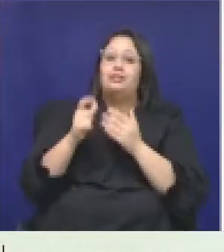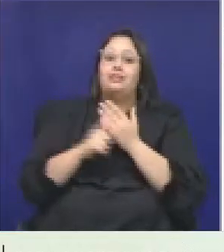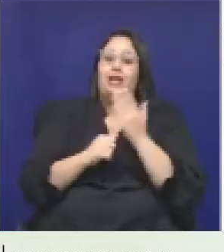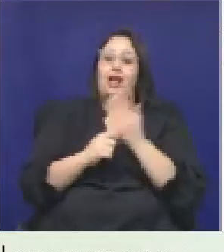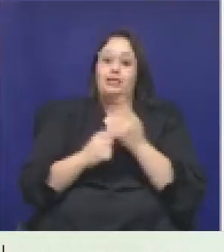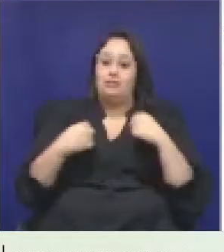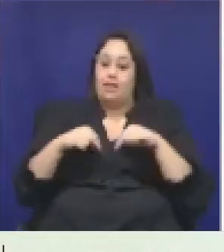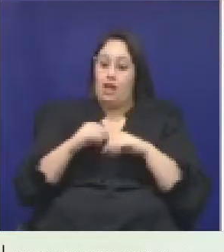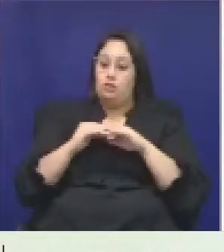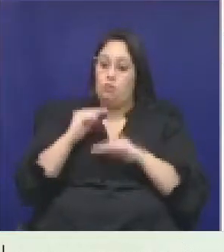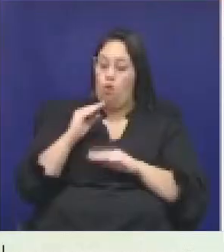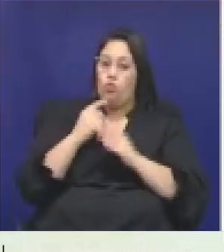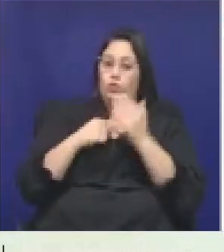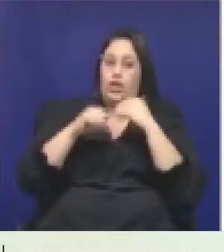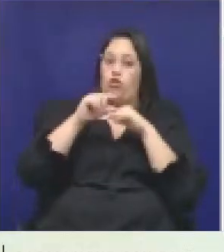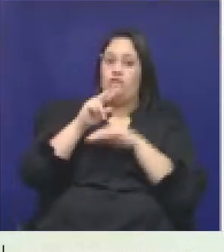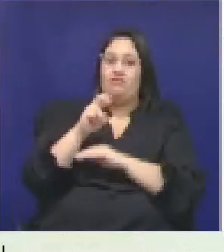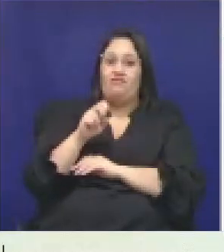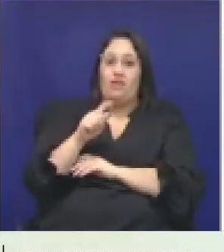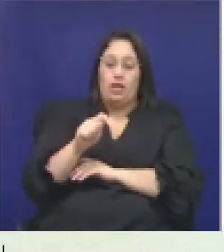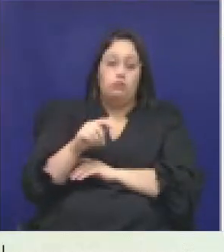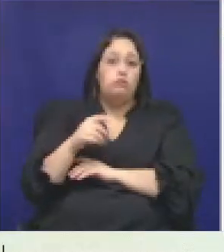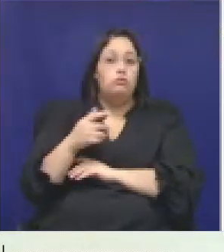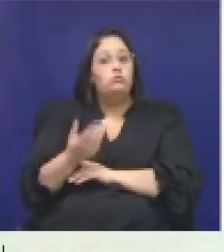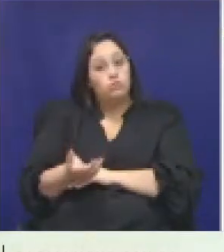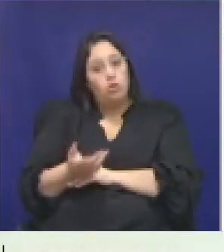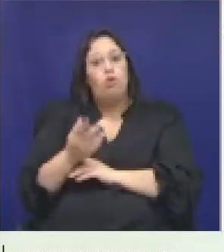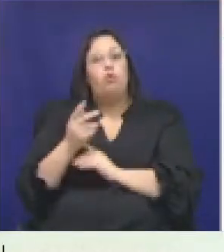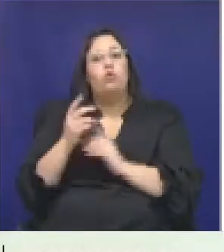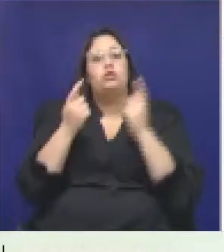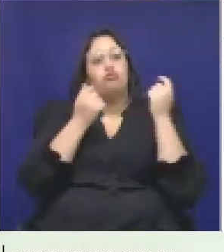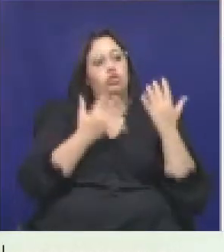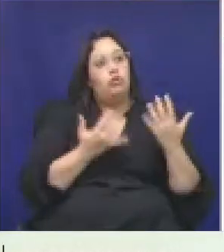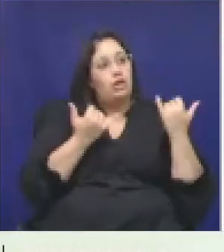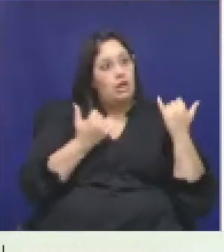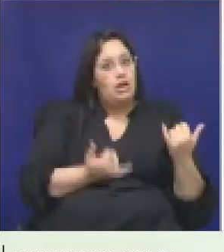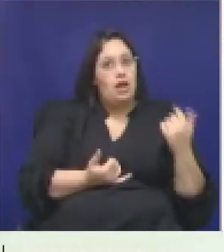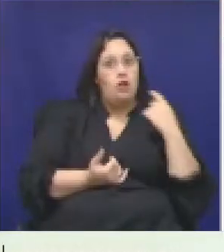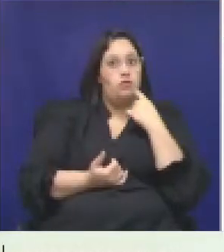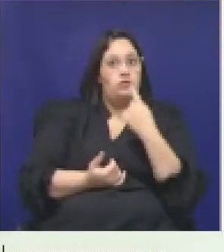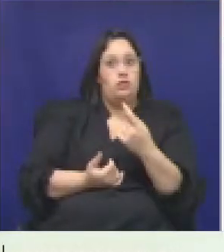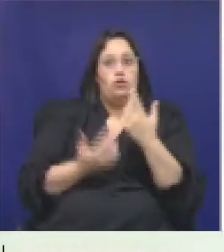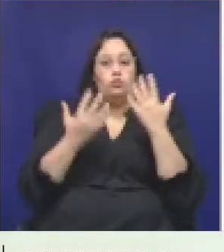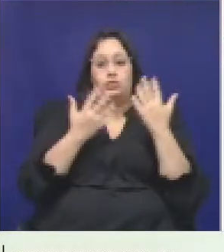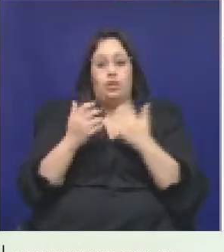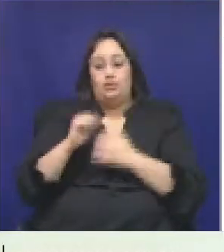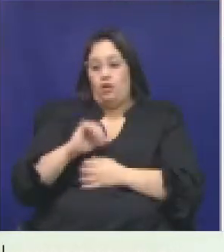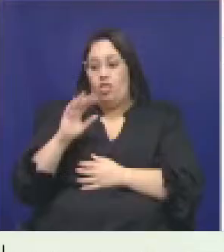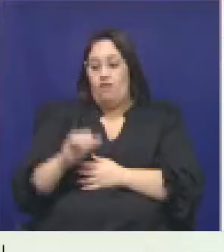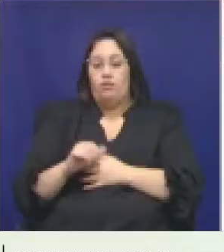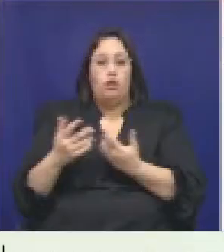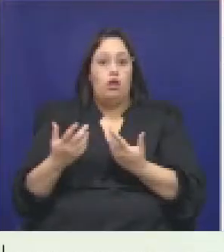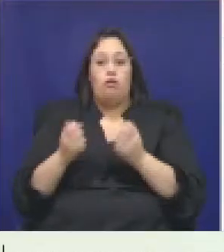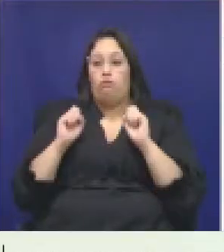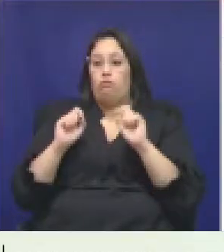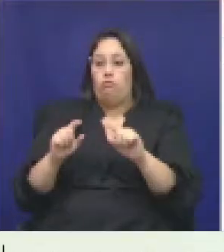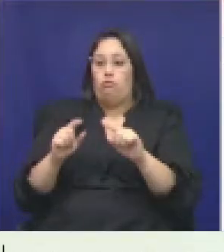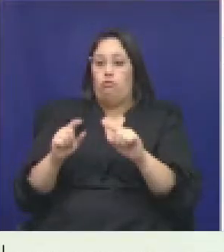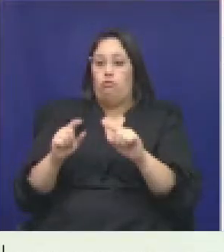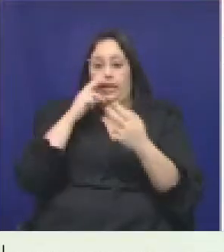more by increasing VAT. So the Treasury is having to say to Stats SA, make do with what you